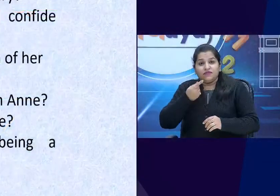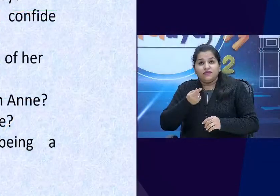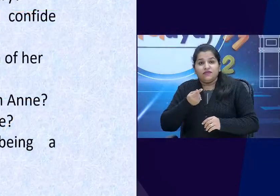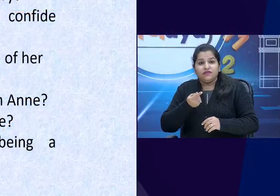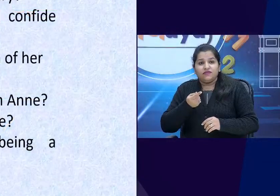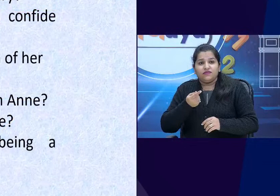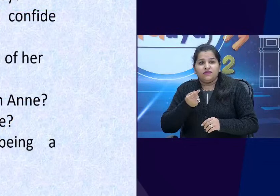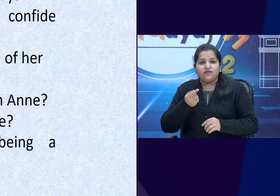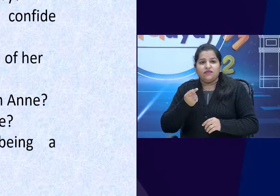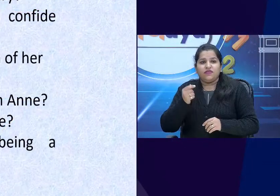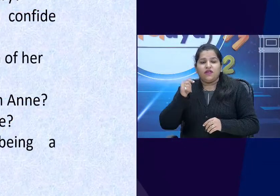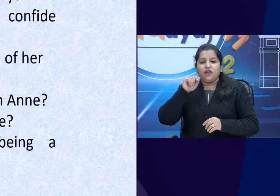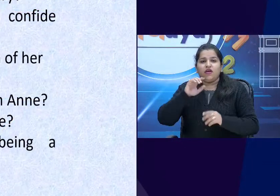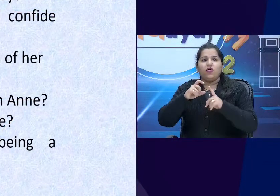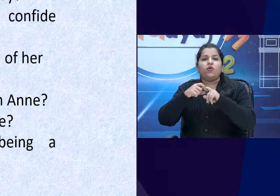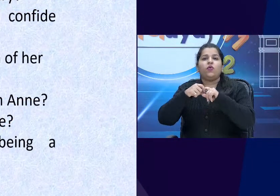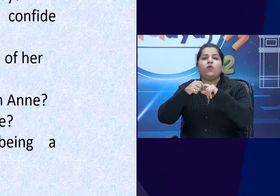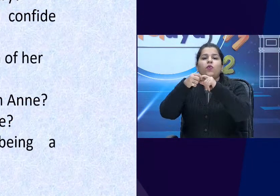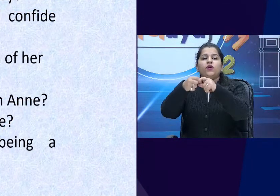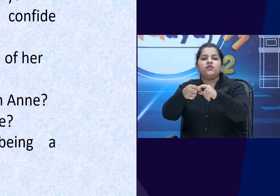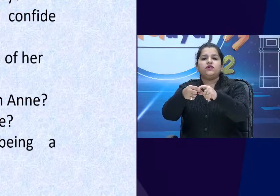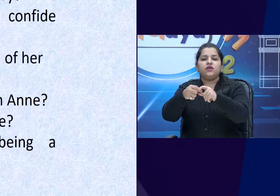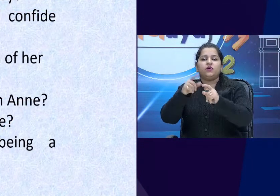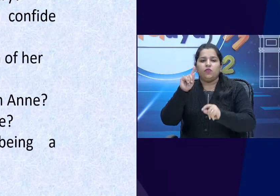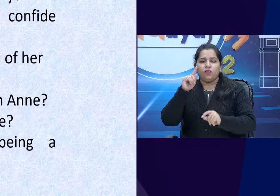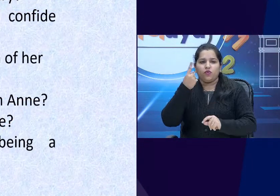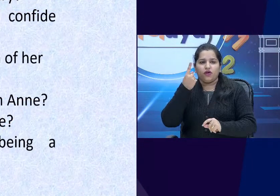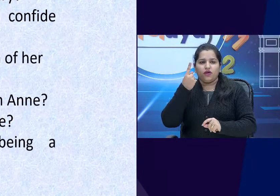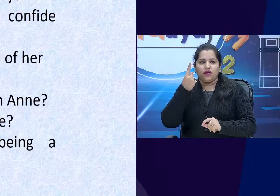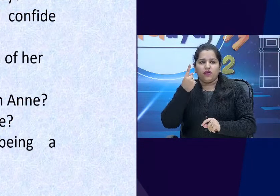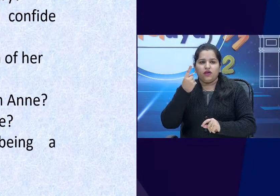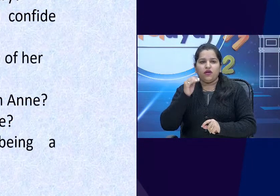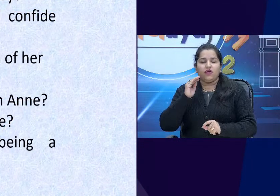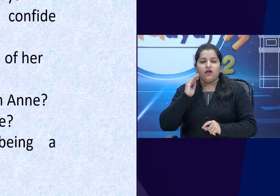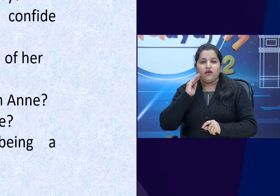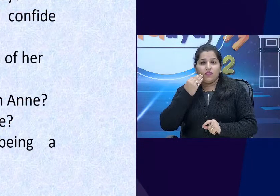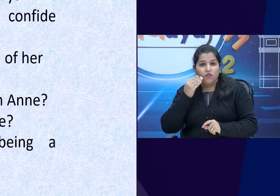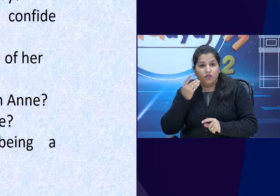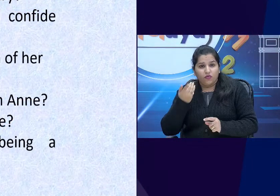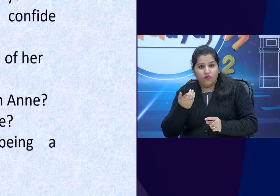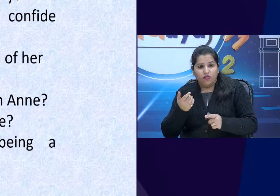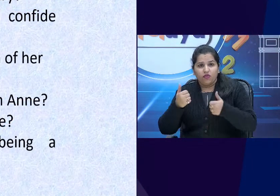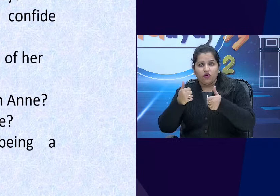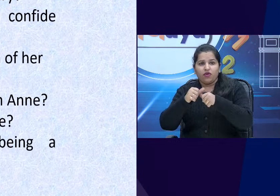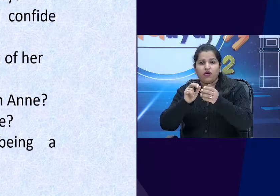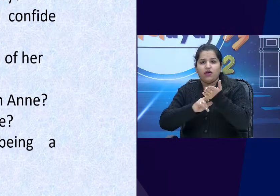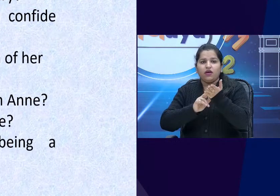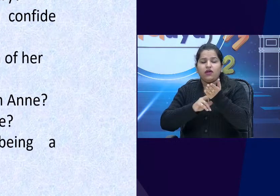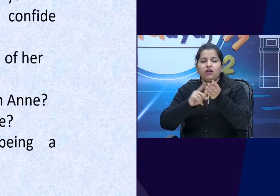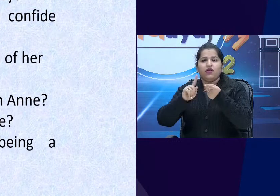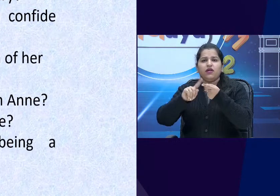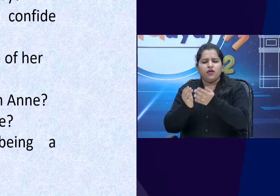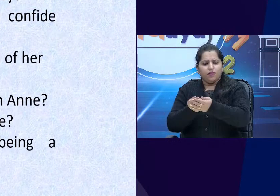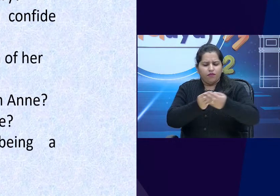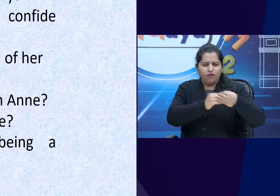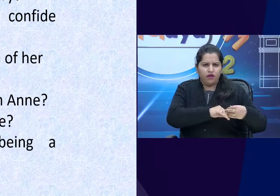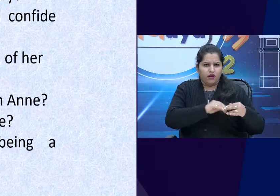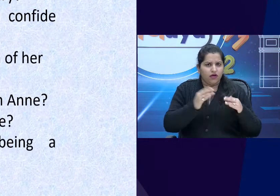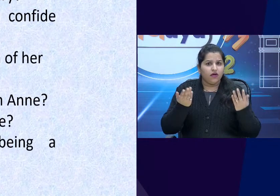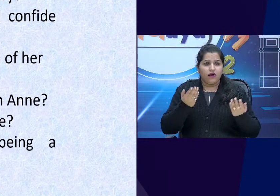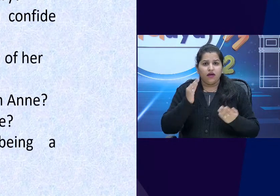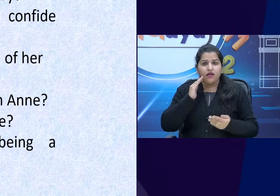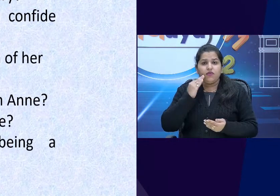want to keep a diary? There are two questions in the homework. One A. Why does Anne want to keep a